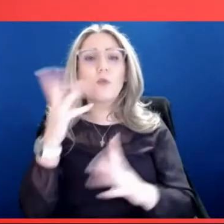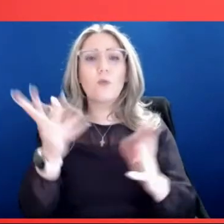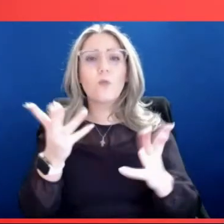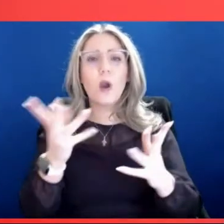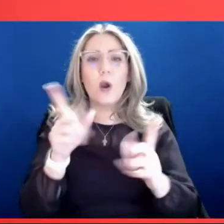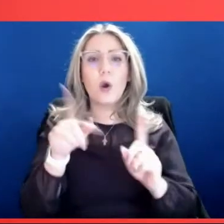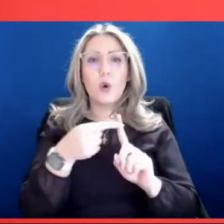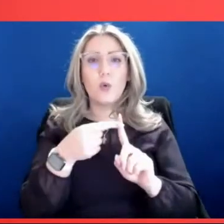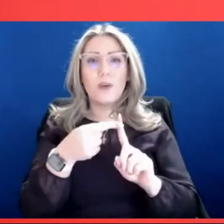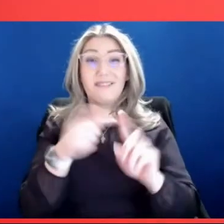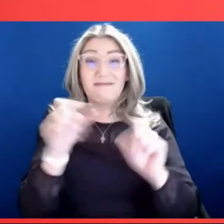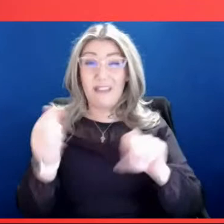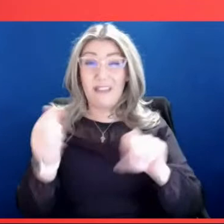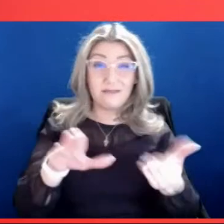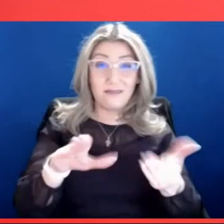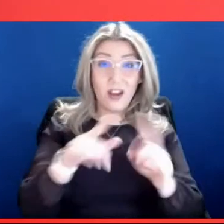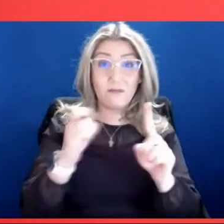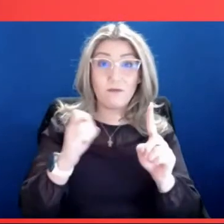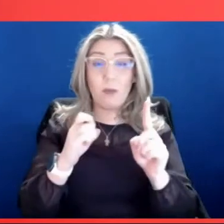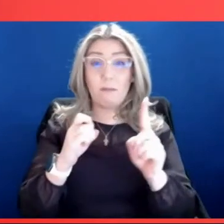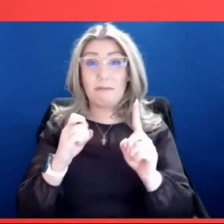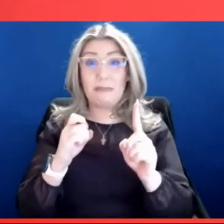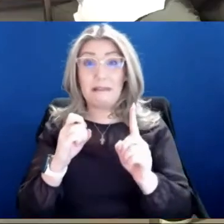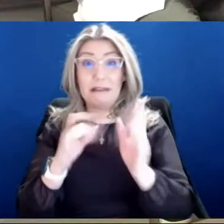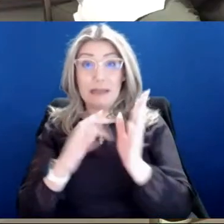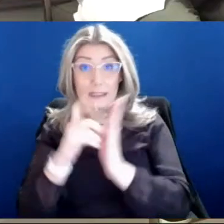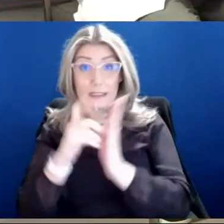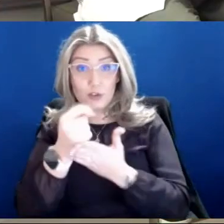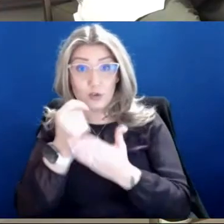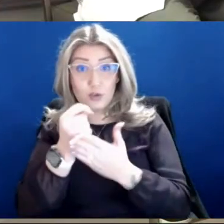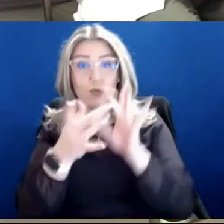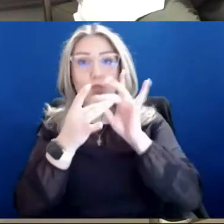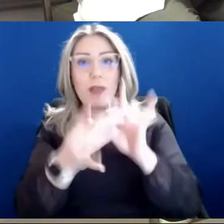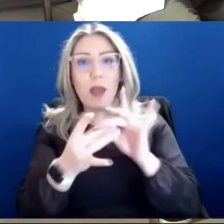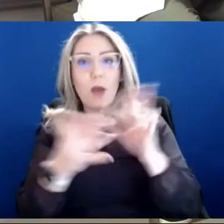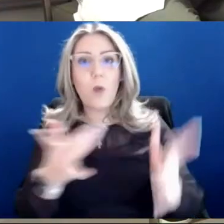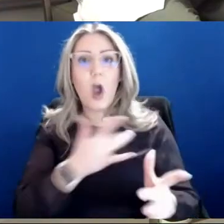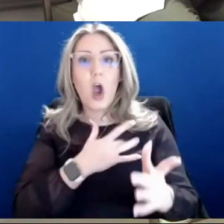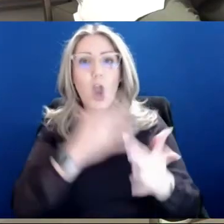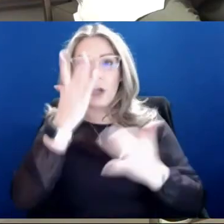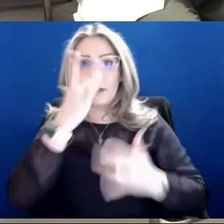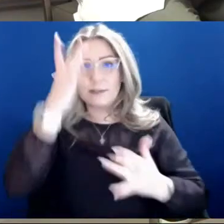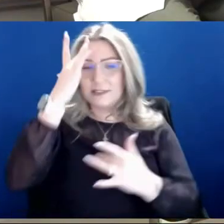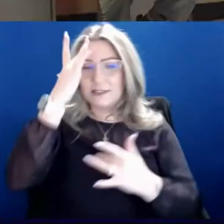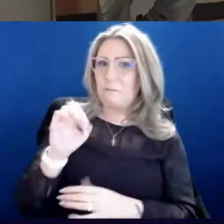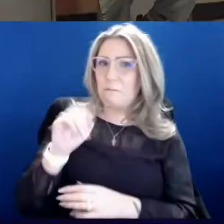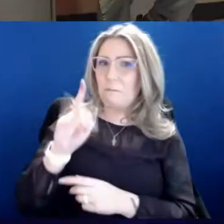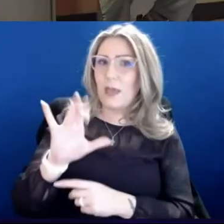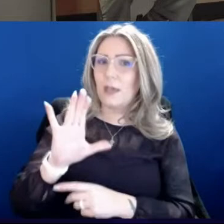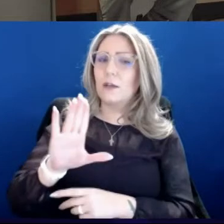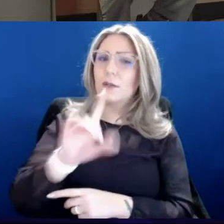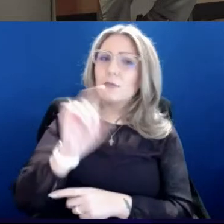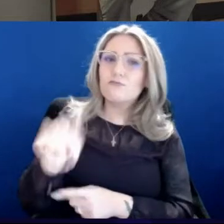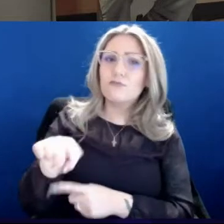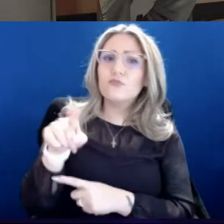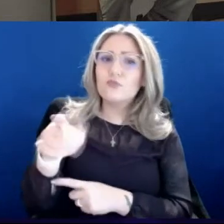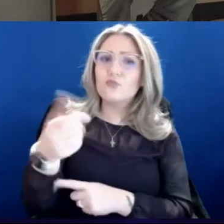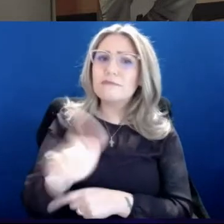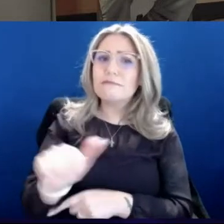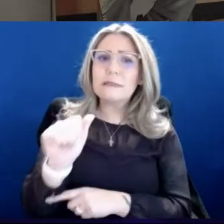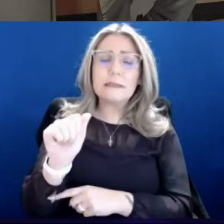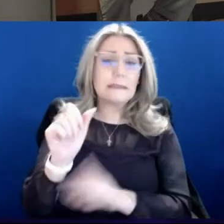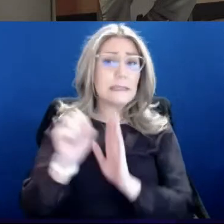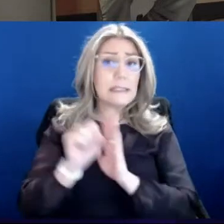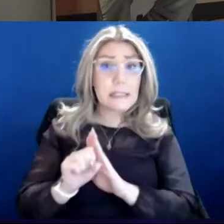outcomes from the cancer treatment related to heart disease. And Becky, this question is for you. Did you have any symptoms of a